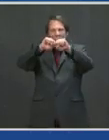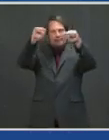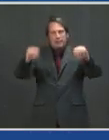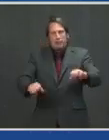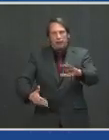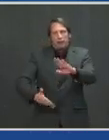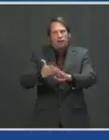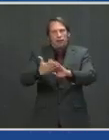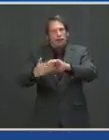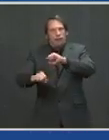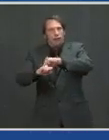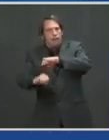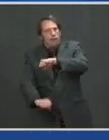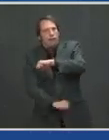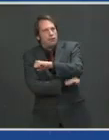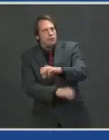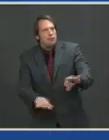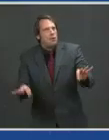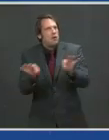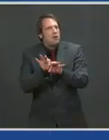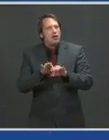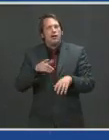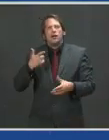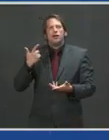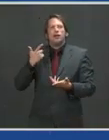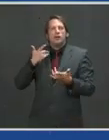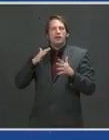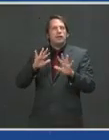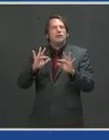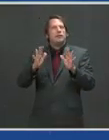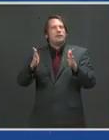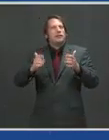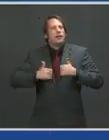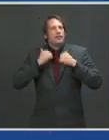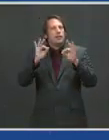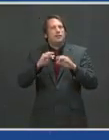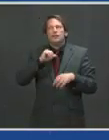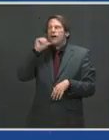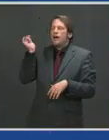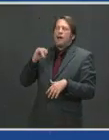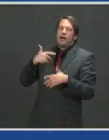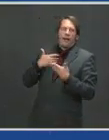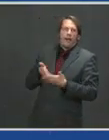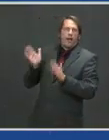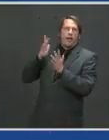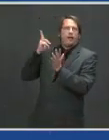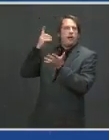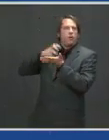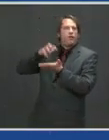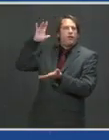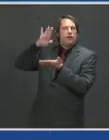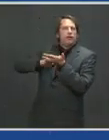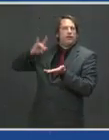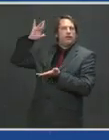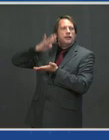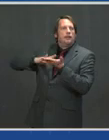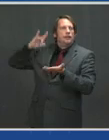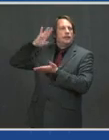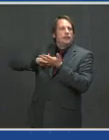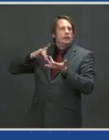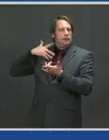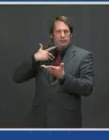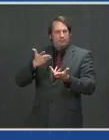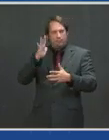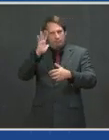not trickle-down economics from the very top. Whether it can lay a good foundation for good jobs in a 21st